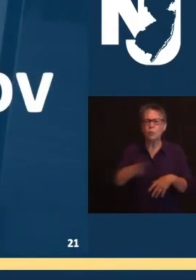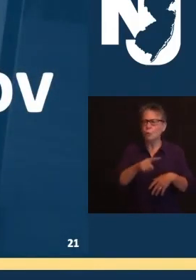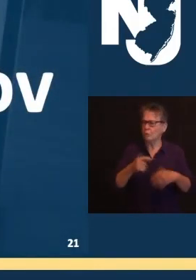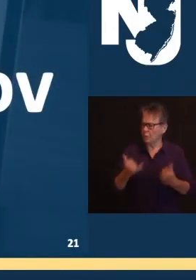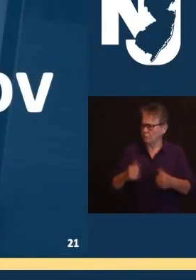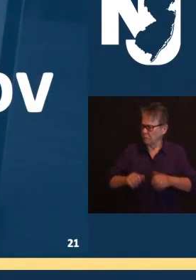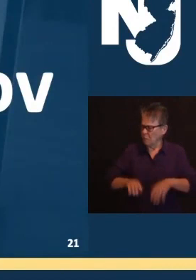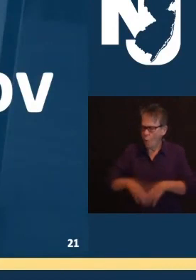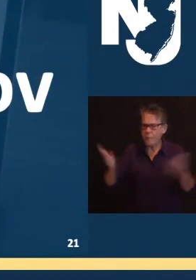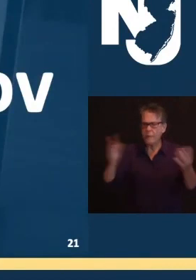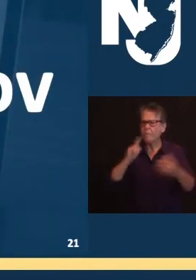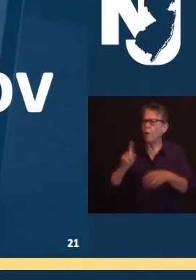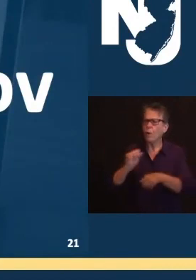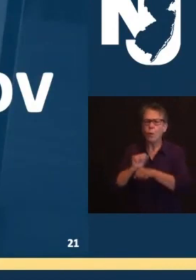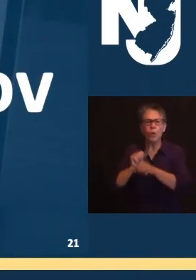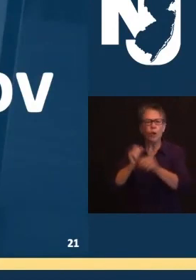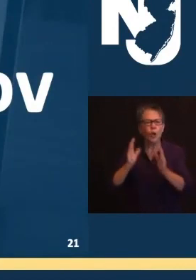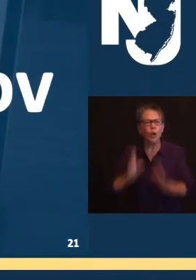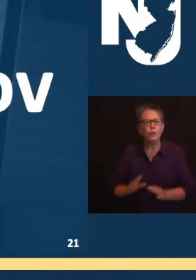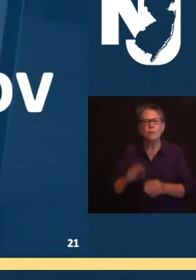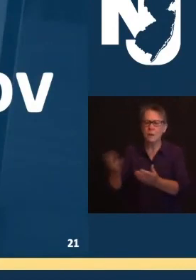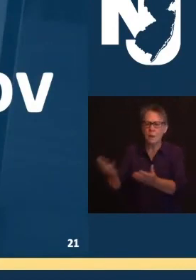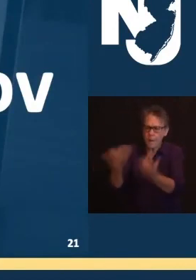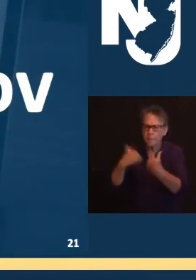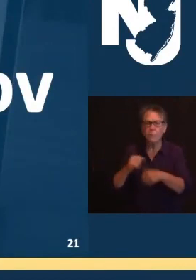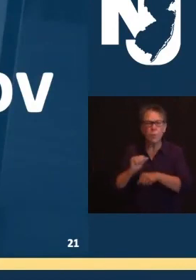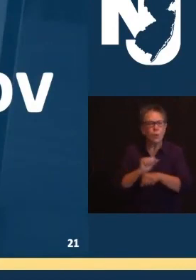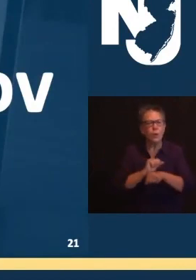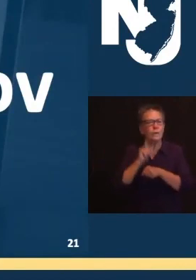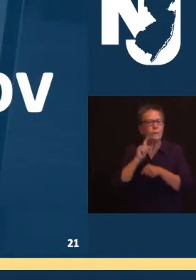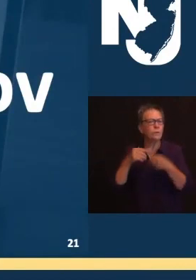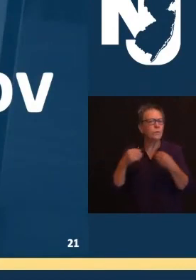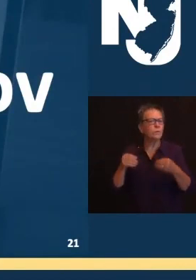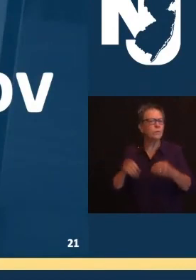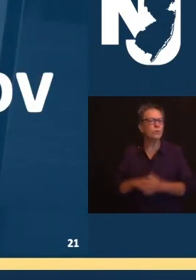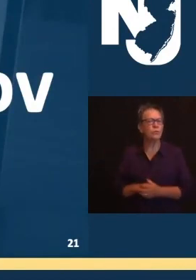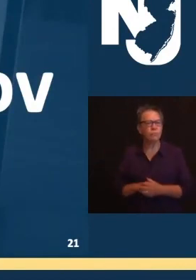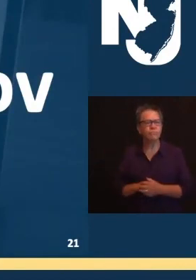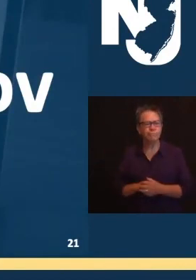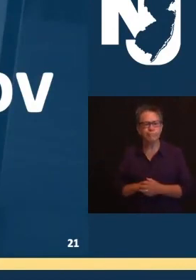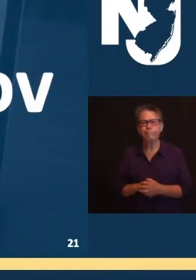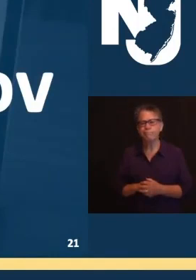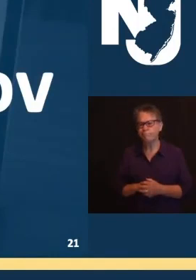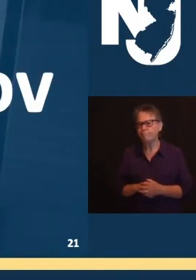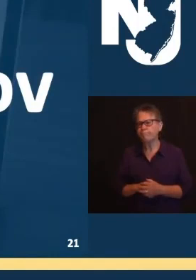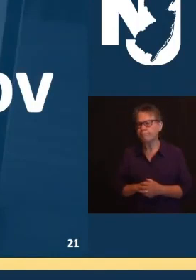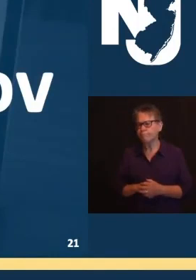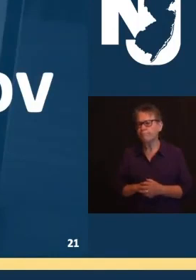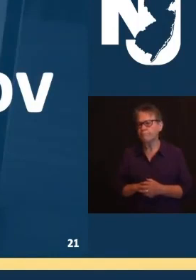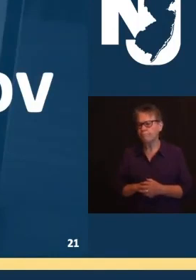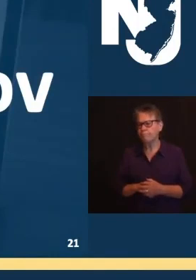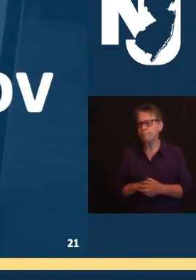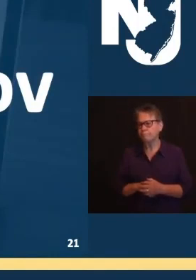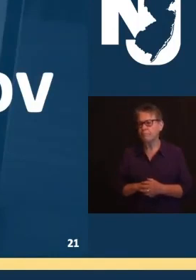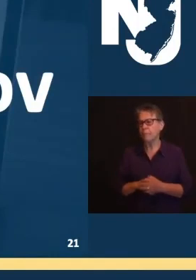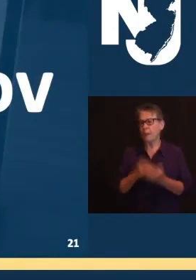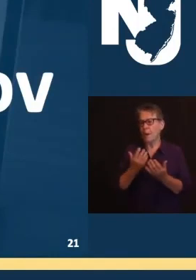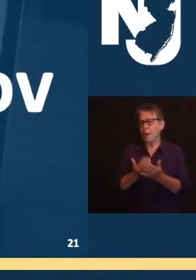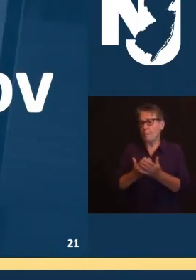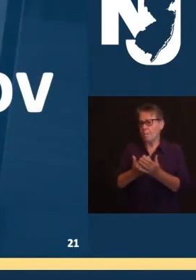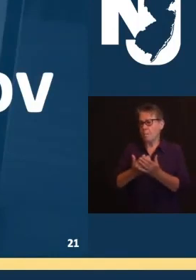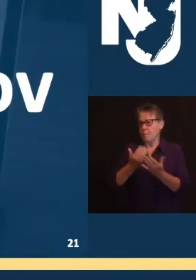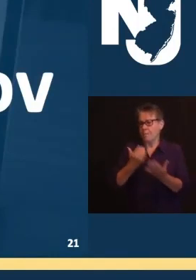to close on. So before I turn things over to the woman who needs no introduction, I do want to give a shout out to